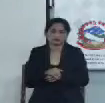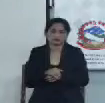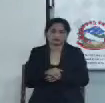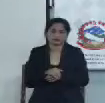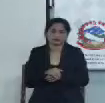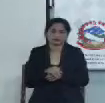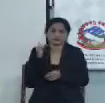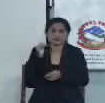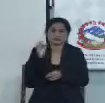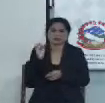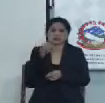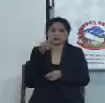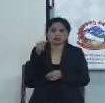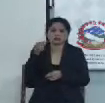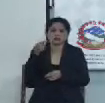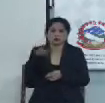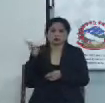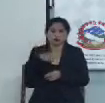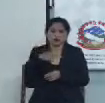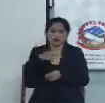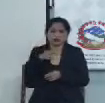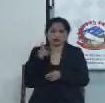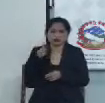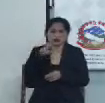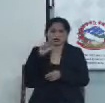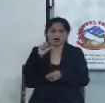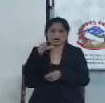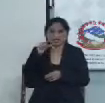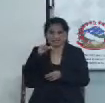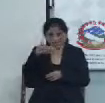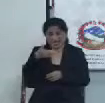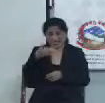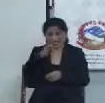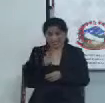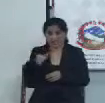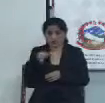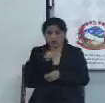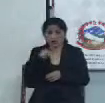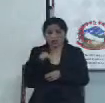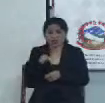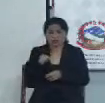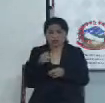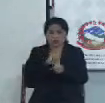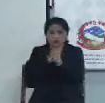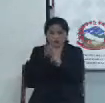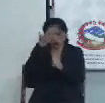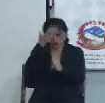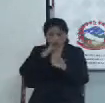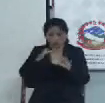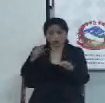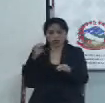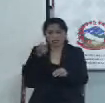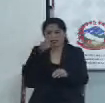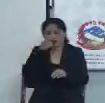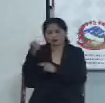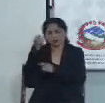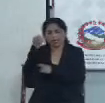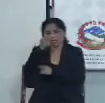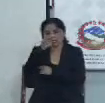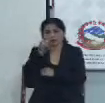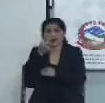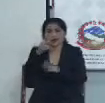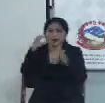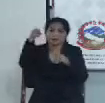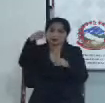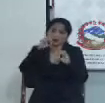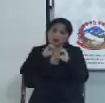So in this pandemic, for the remote villages, neither there is electricity nor internet facility. So how government